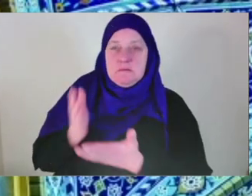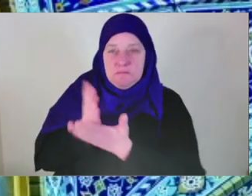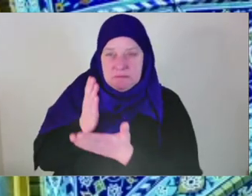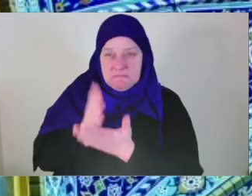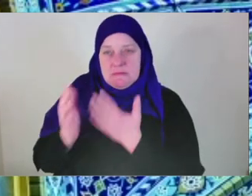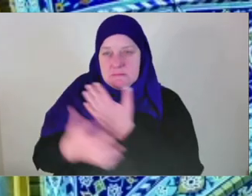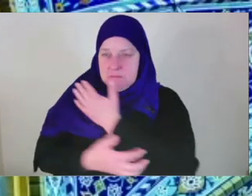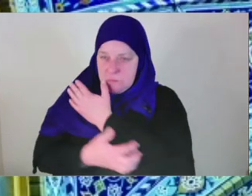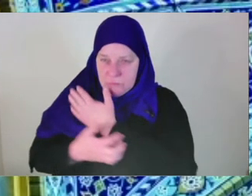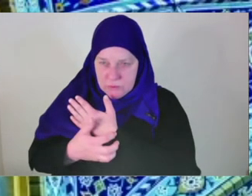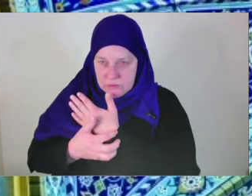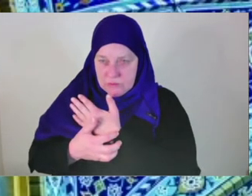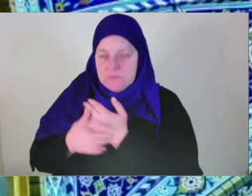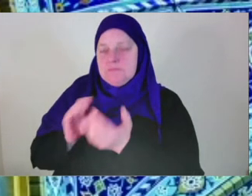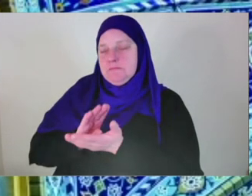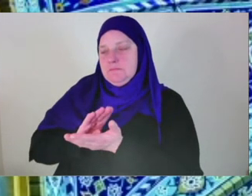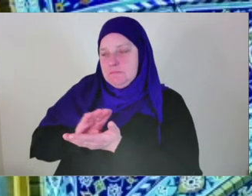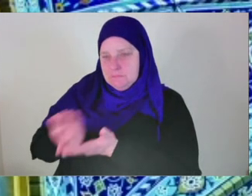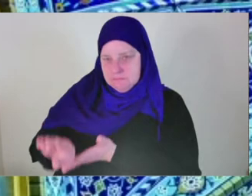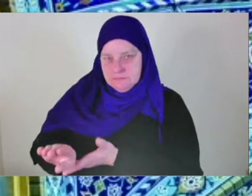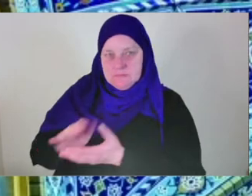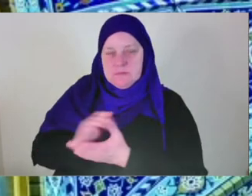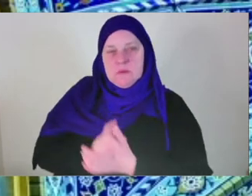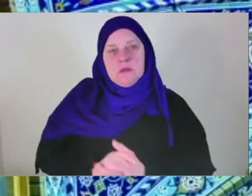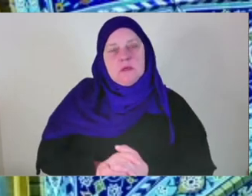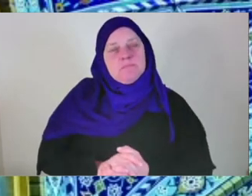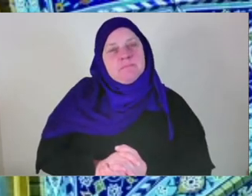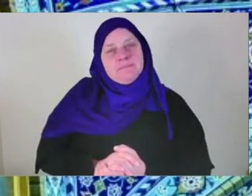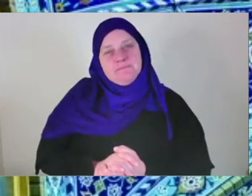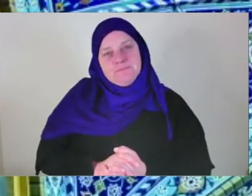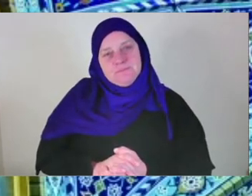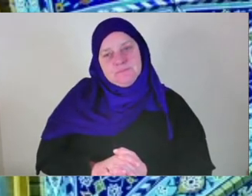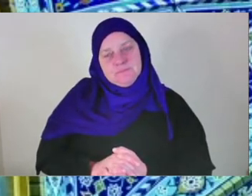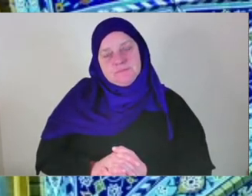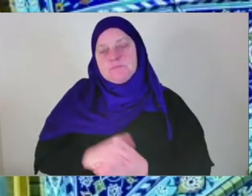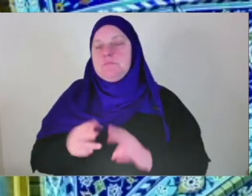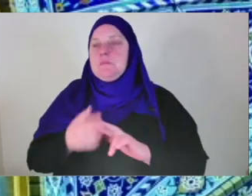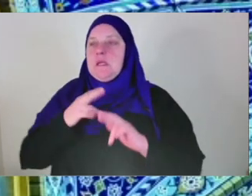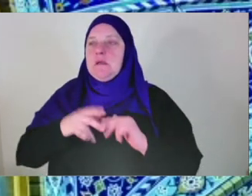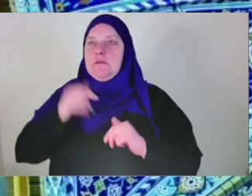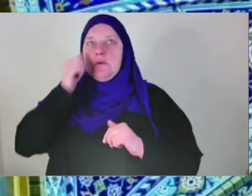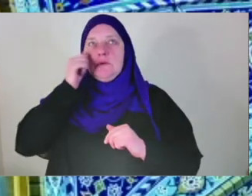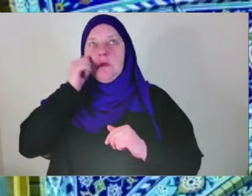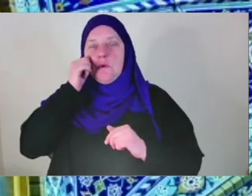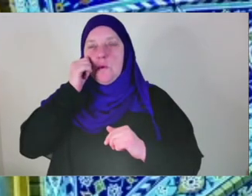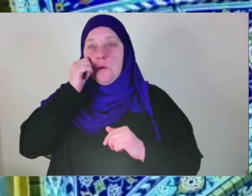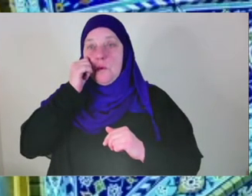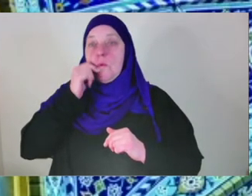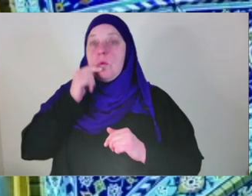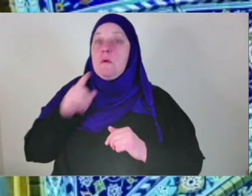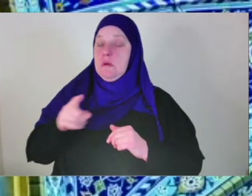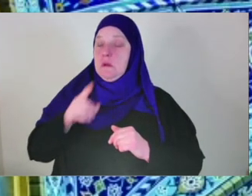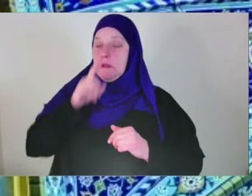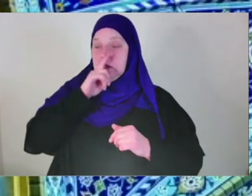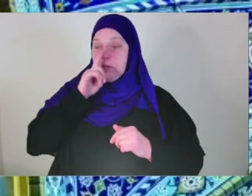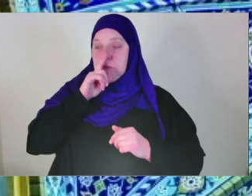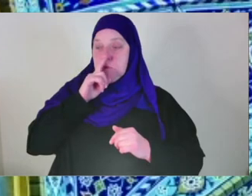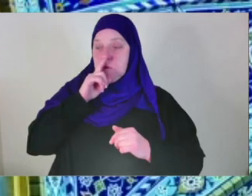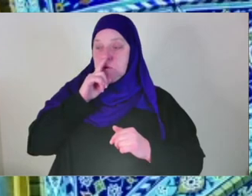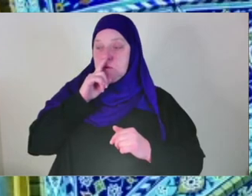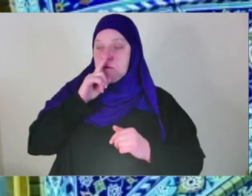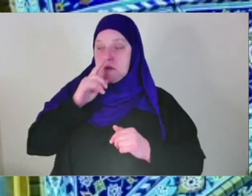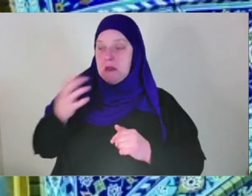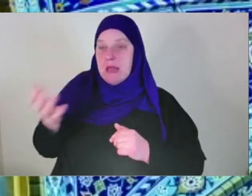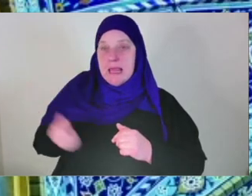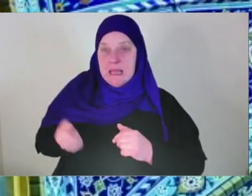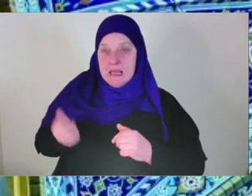expenses is more than their annual genuine income. Categorically, they are always behind.